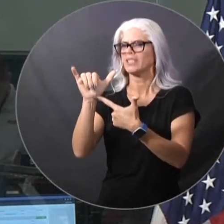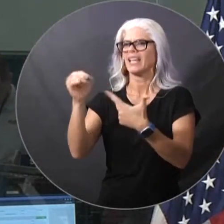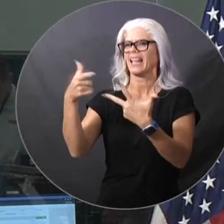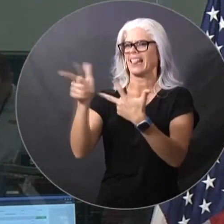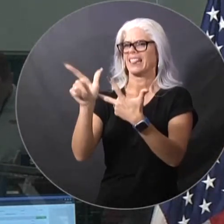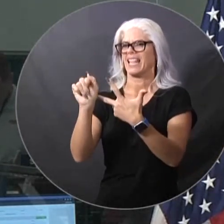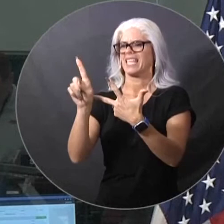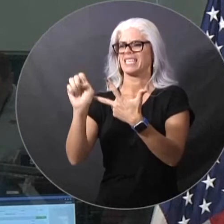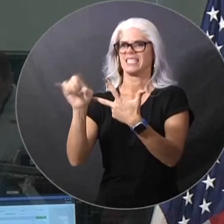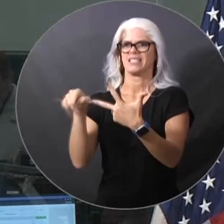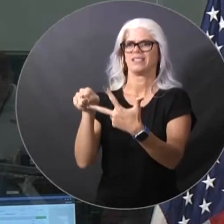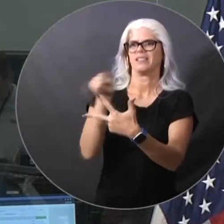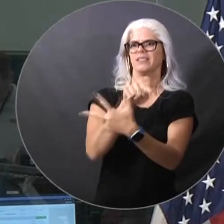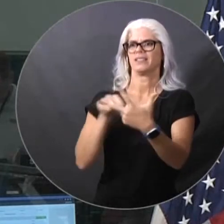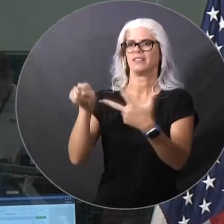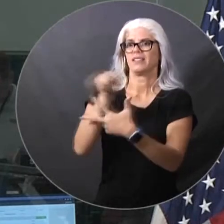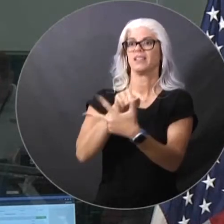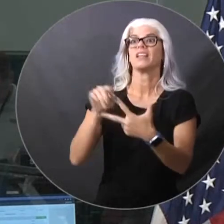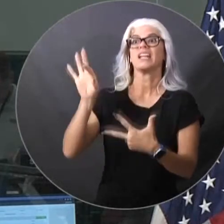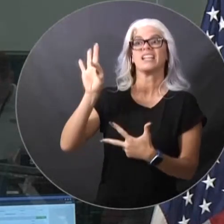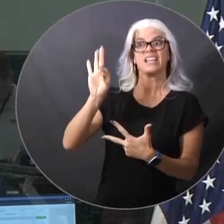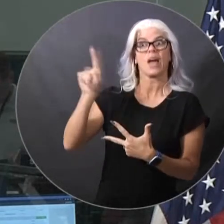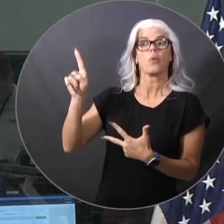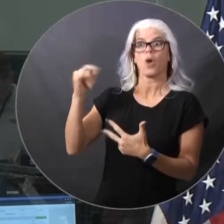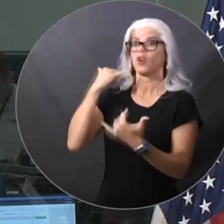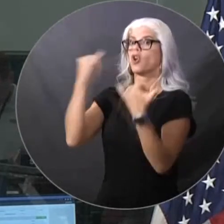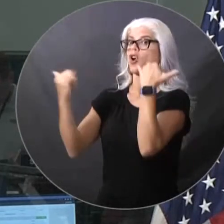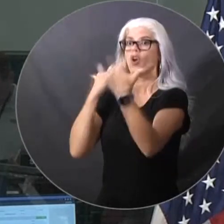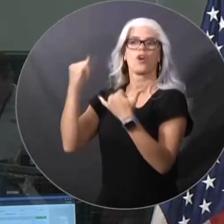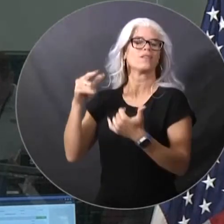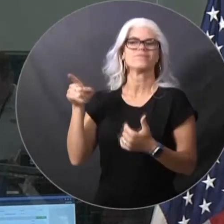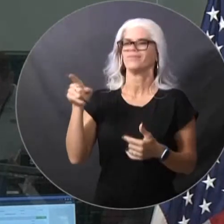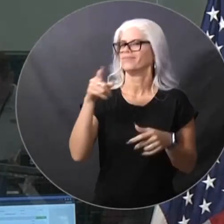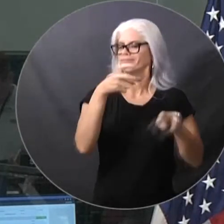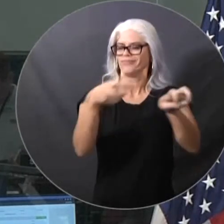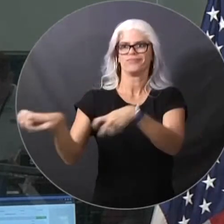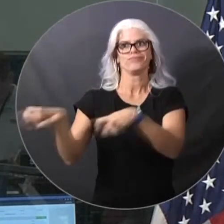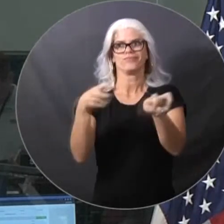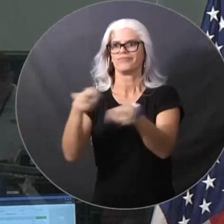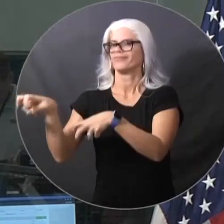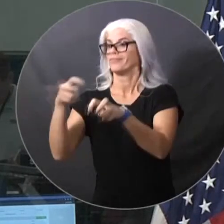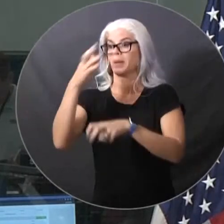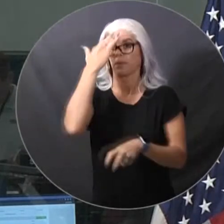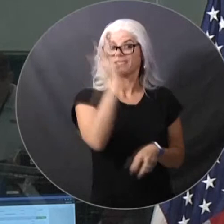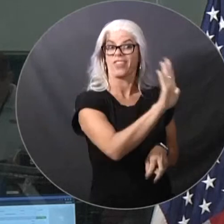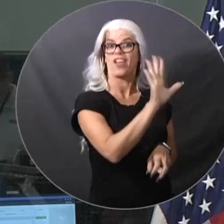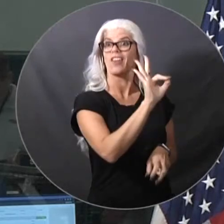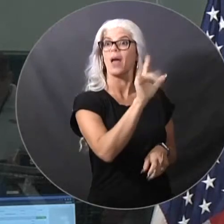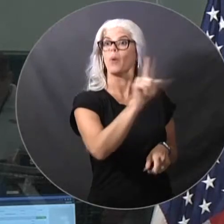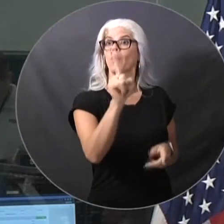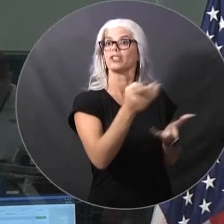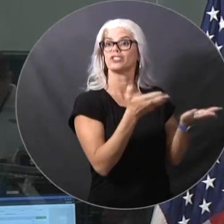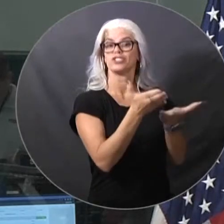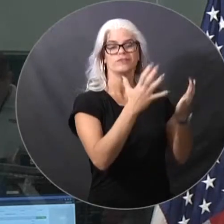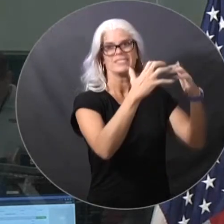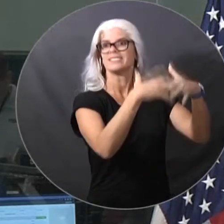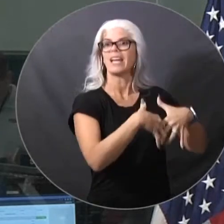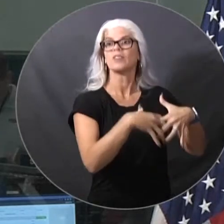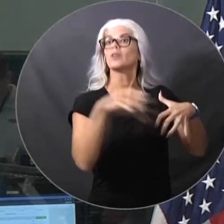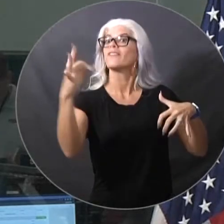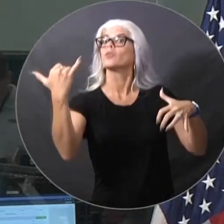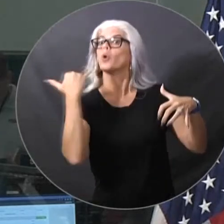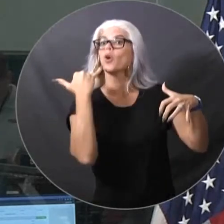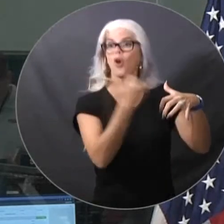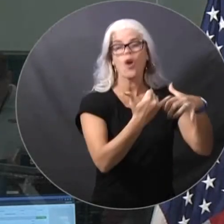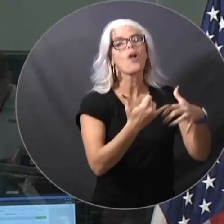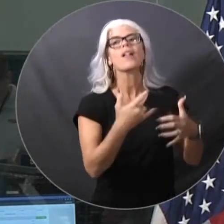are down, so calls are being answered, and teams and the people that are calling are being noted, and then those